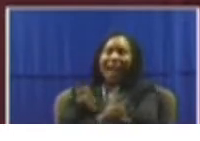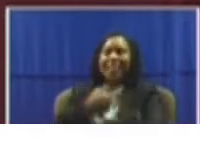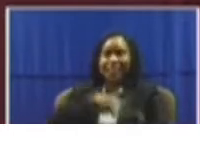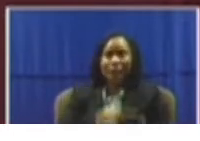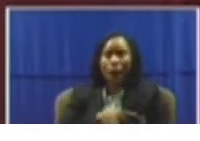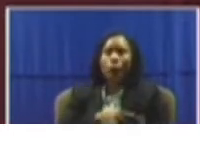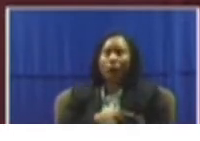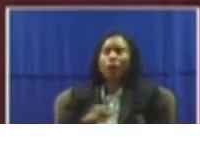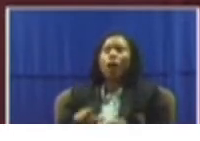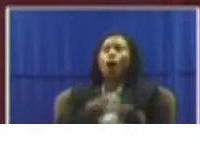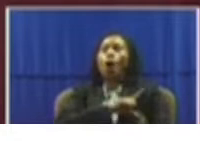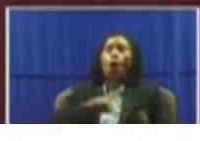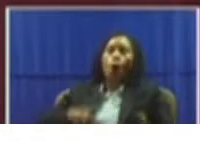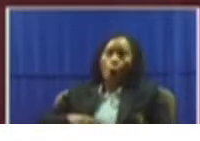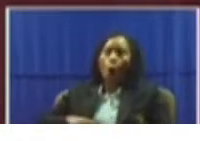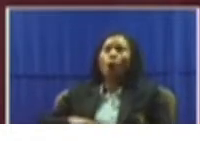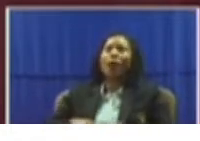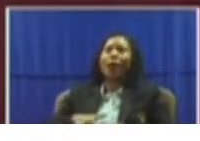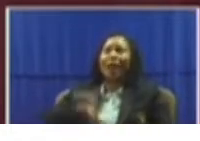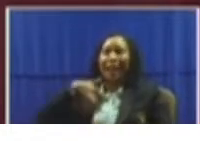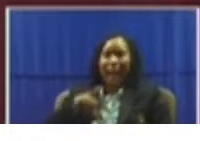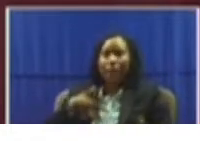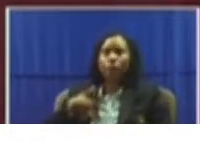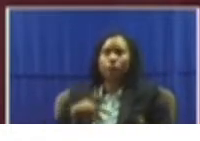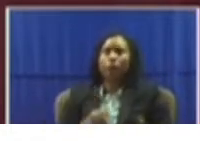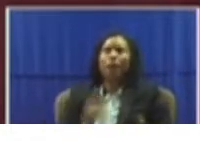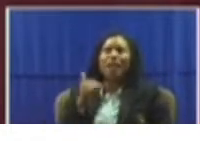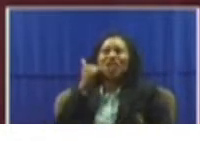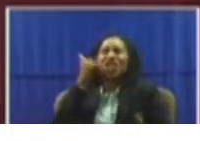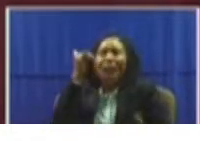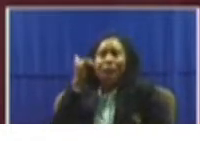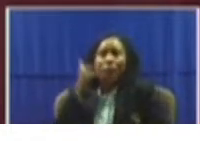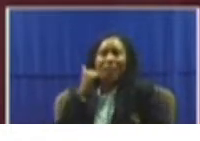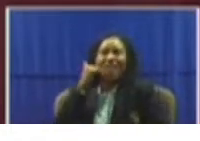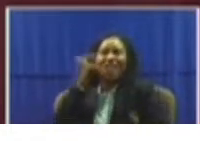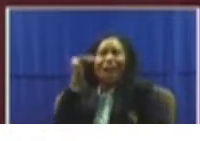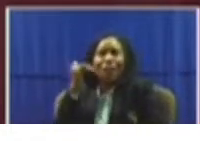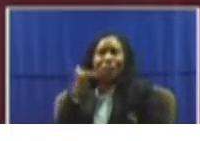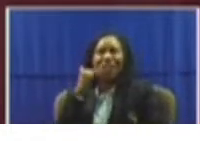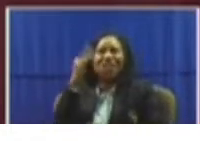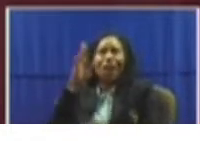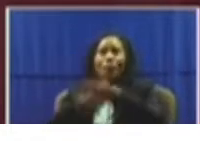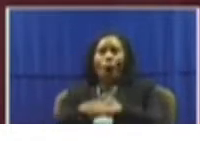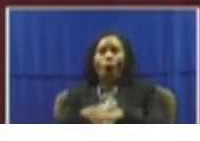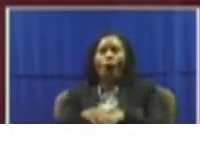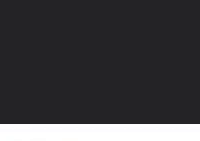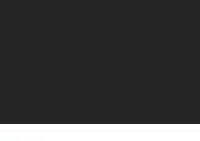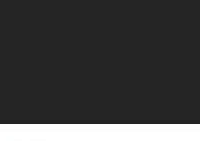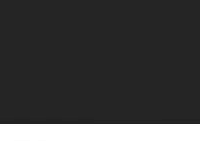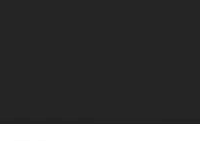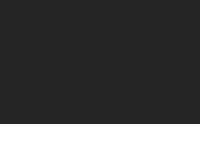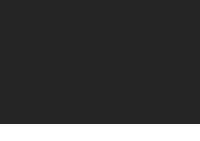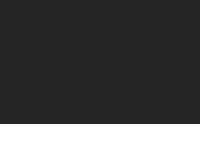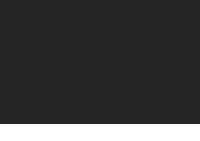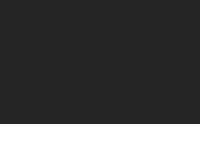and prosperity last. Shame be on the cabinet. Honourable Mazzoni.